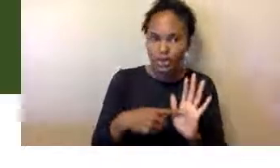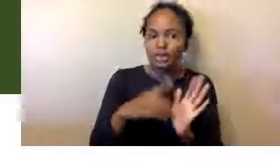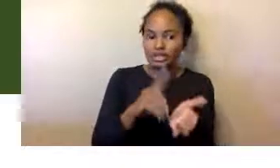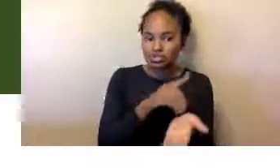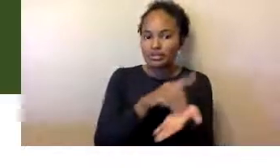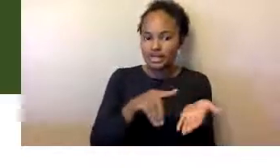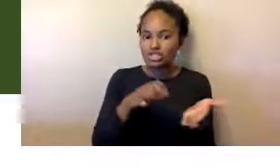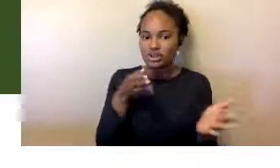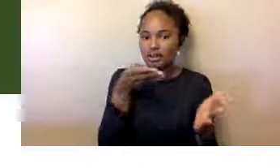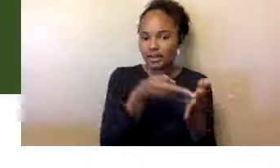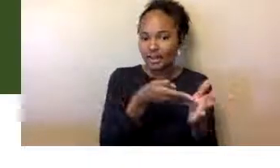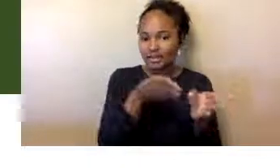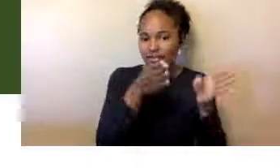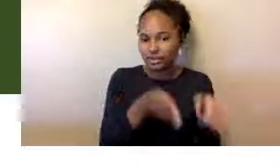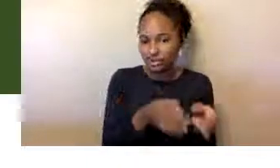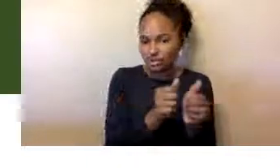So basically,